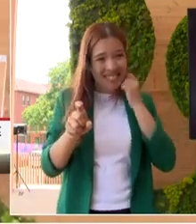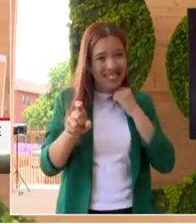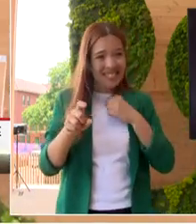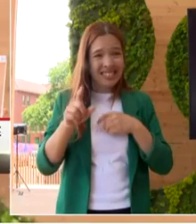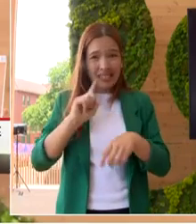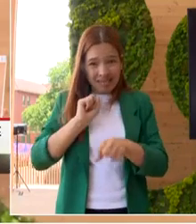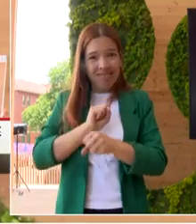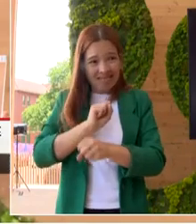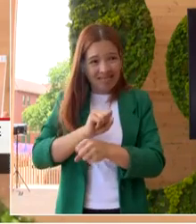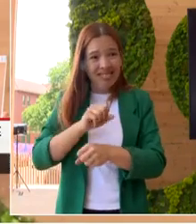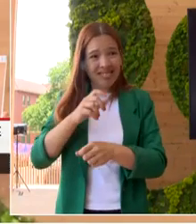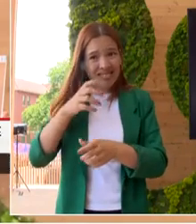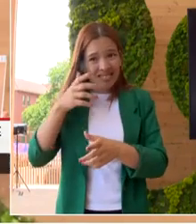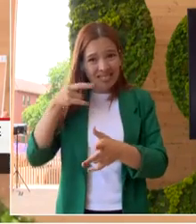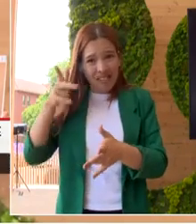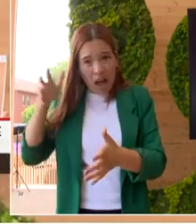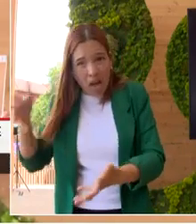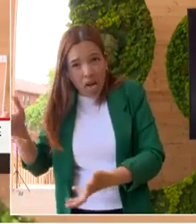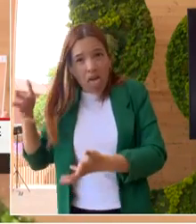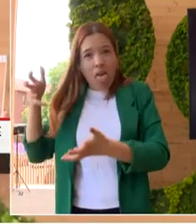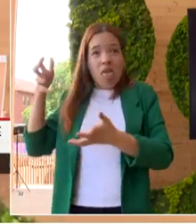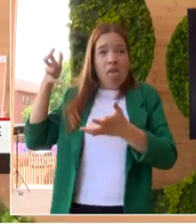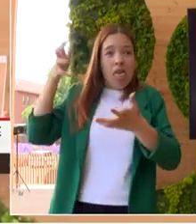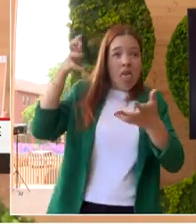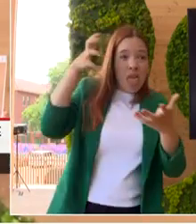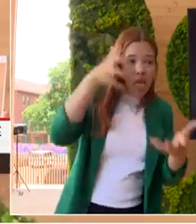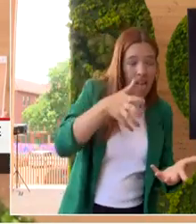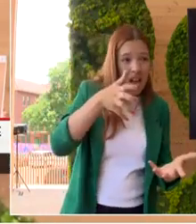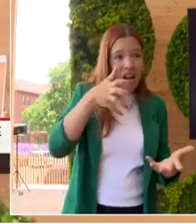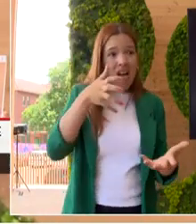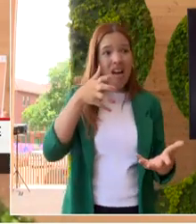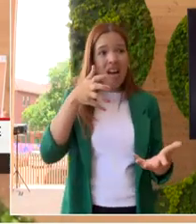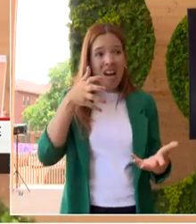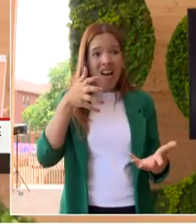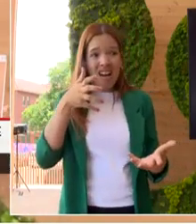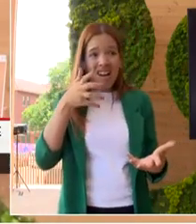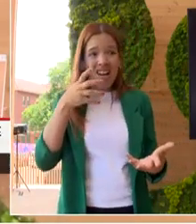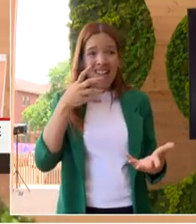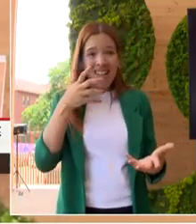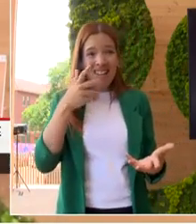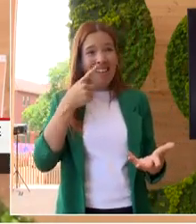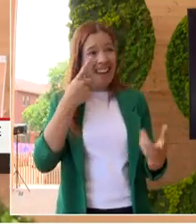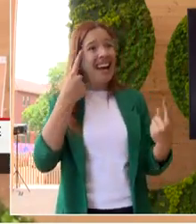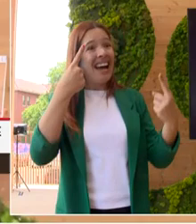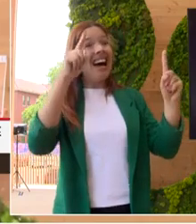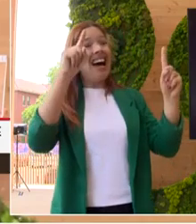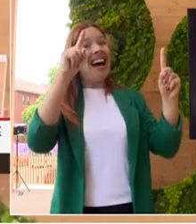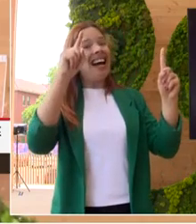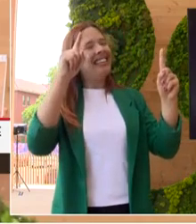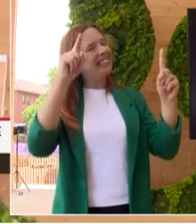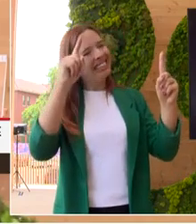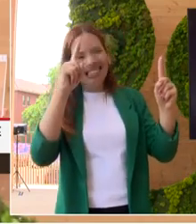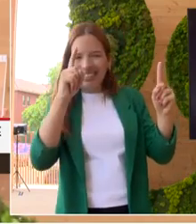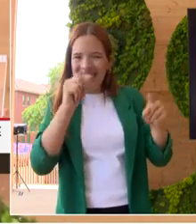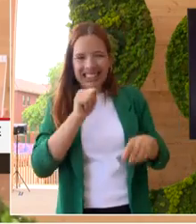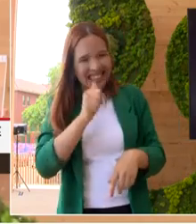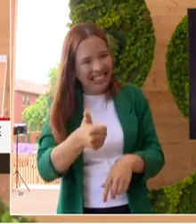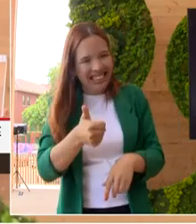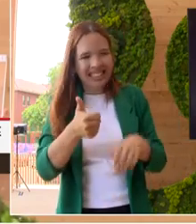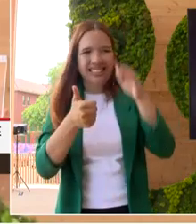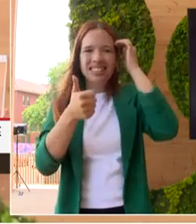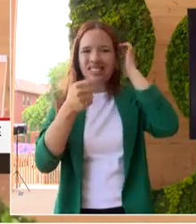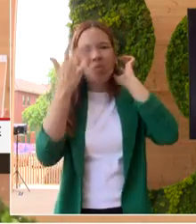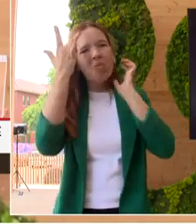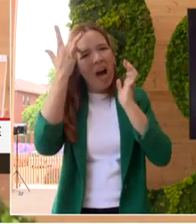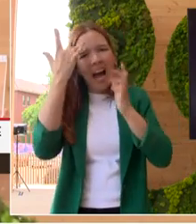her, and it didn't work out, you know. And during the pandemic, a lot of black-owned businesses closed down, and so